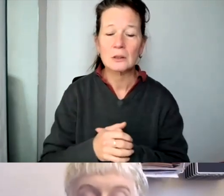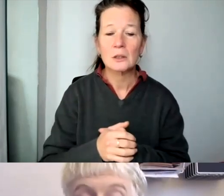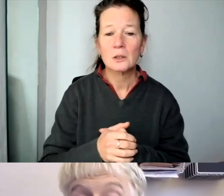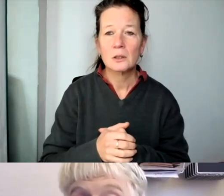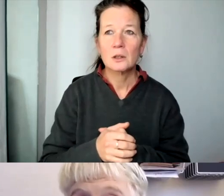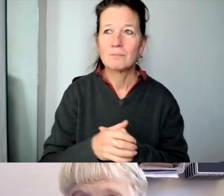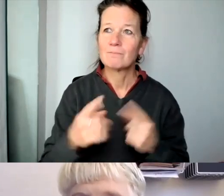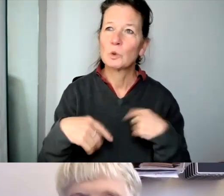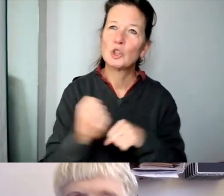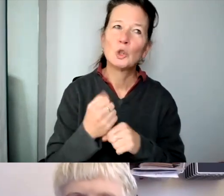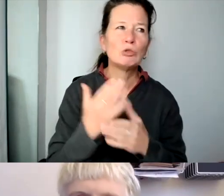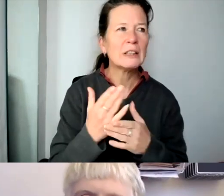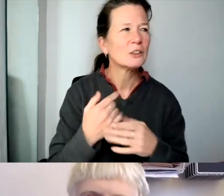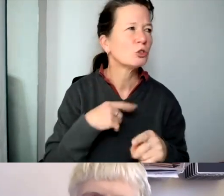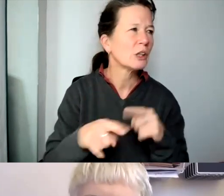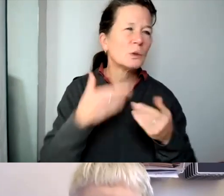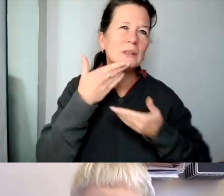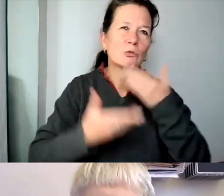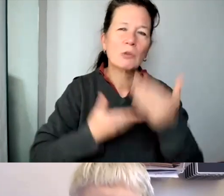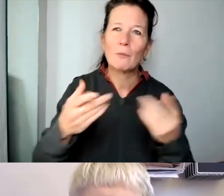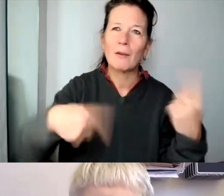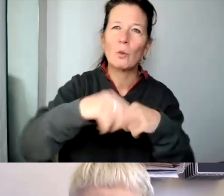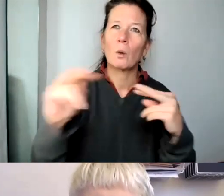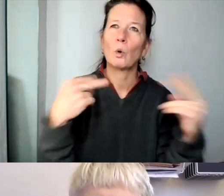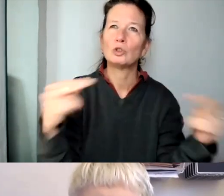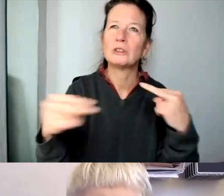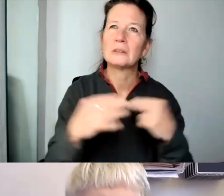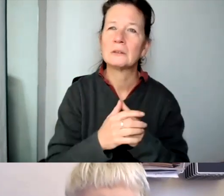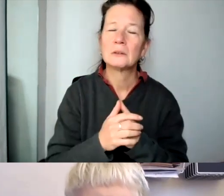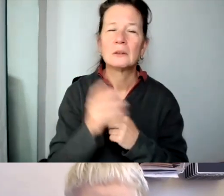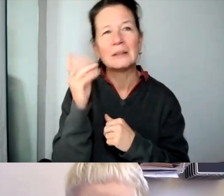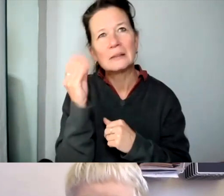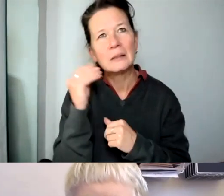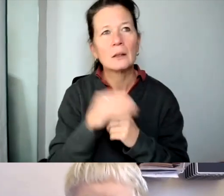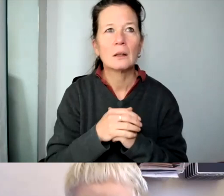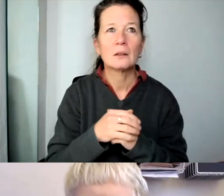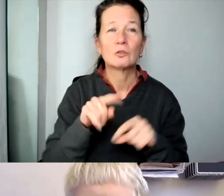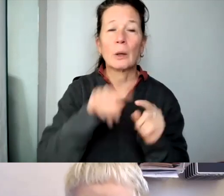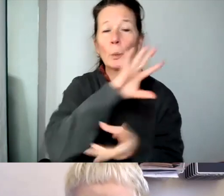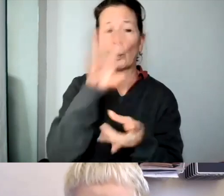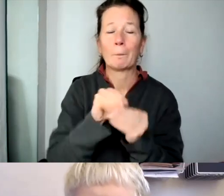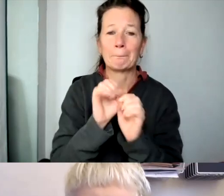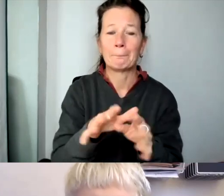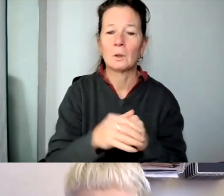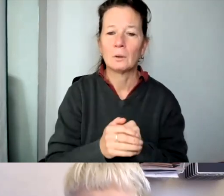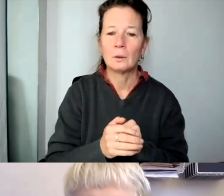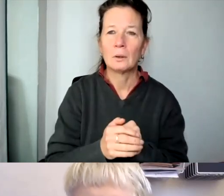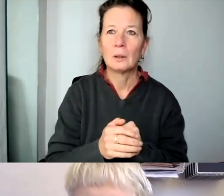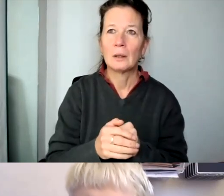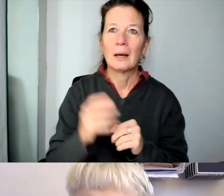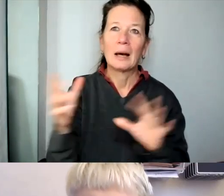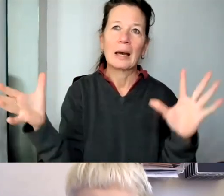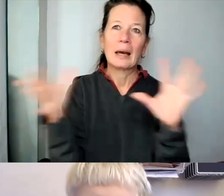What we do really, I try to describe it for everyone watching and listening in a nutshell, is connect deaf and disabled